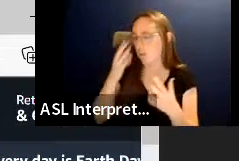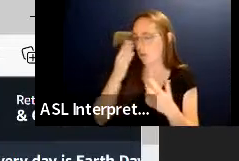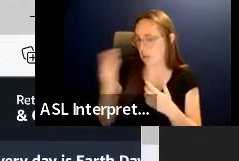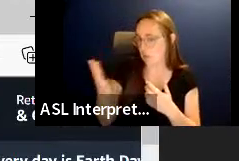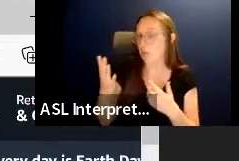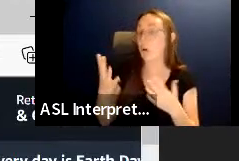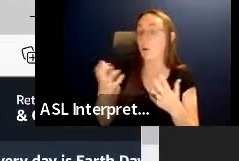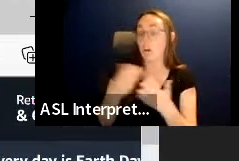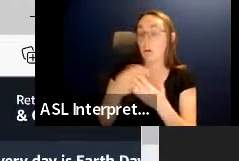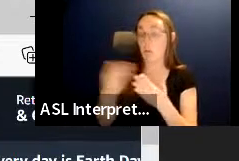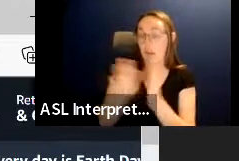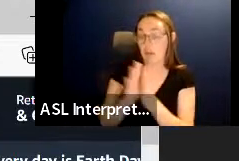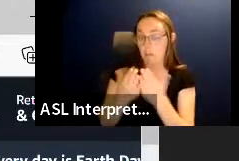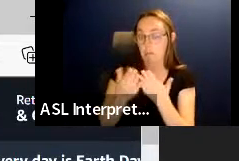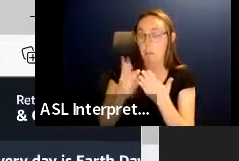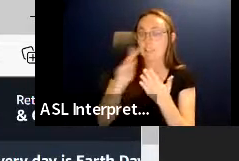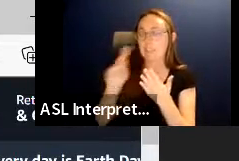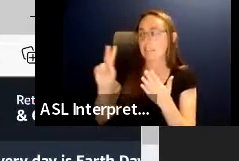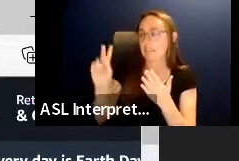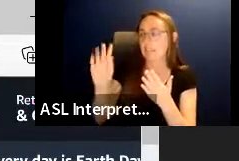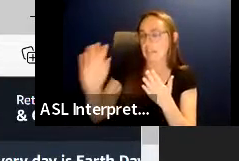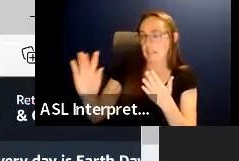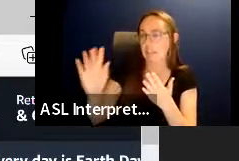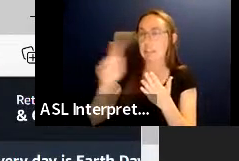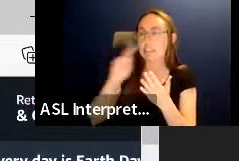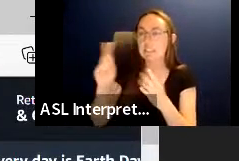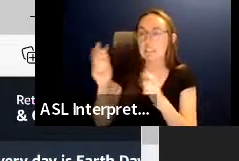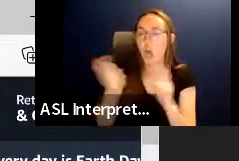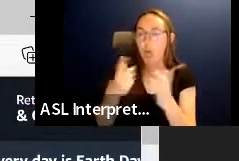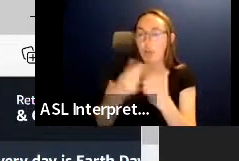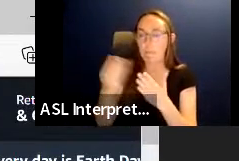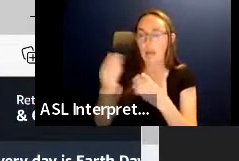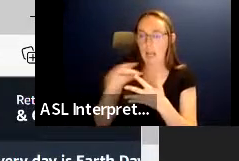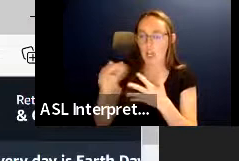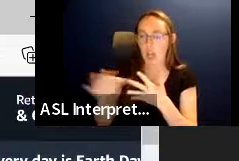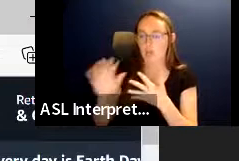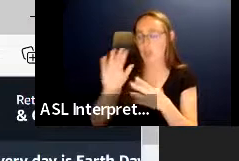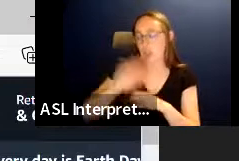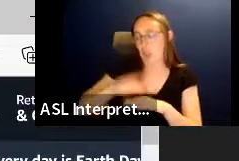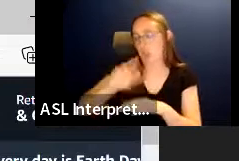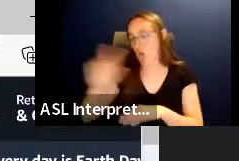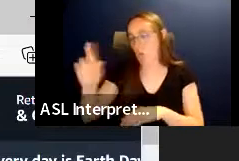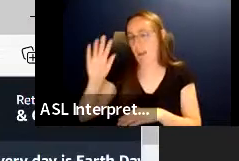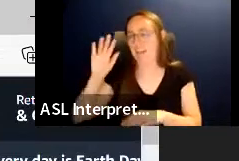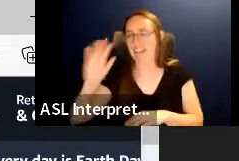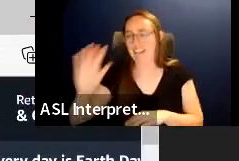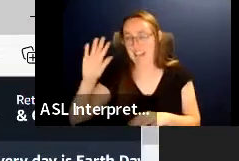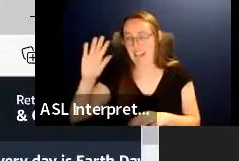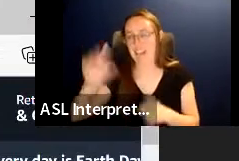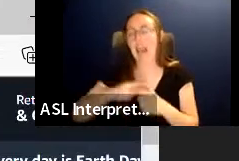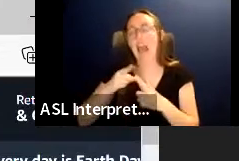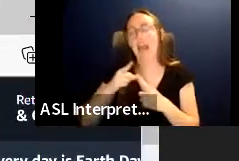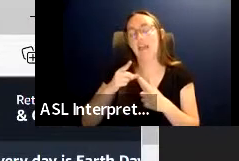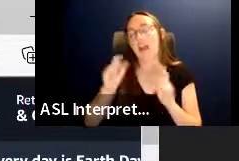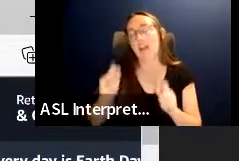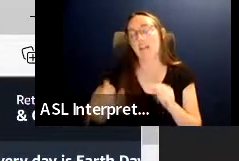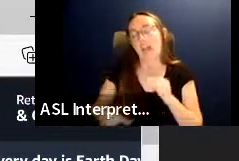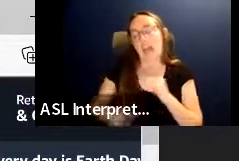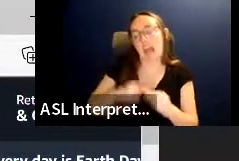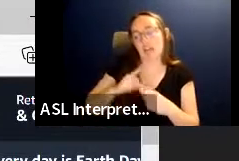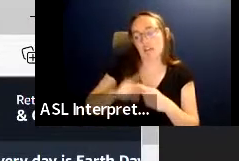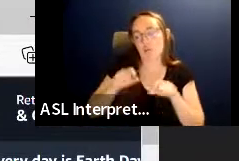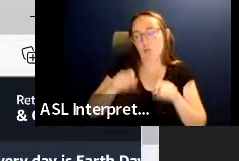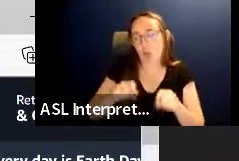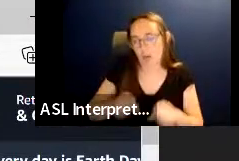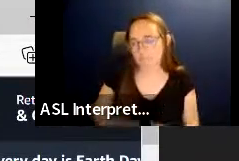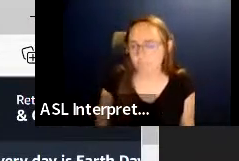buying options to then add it to your cart. So that's, if you want to buy Therese's book on Amazon, go ahead and select see all buying options